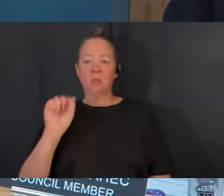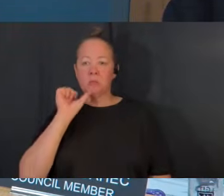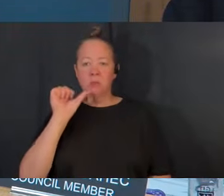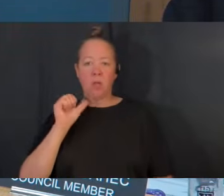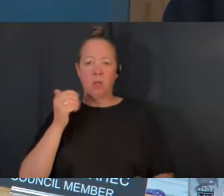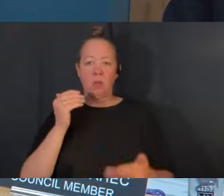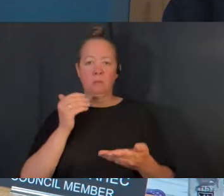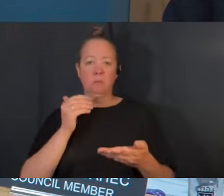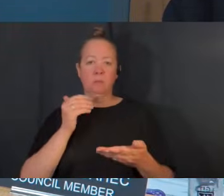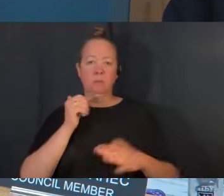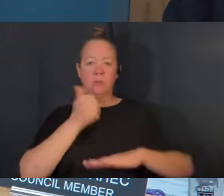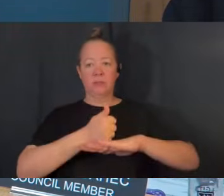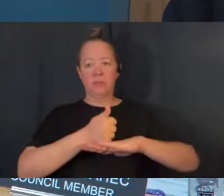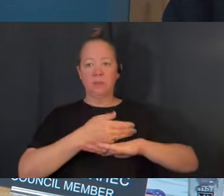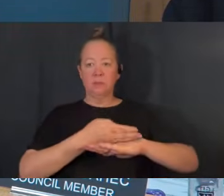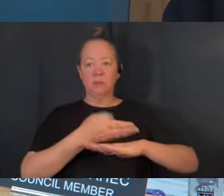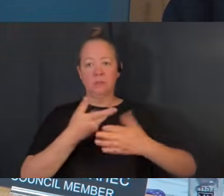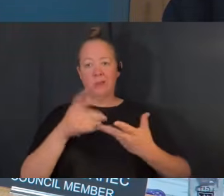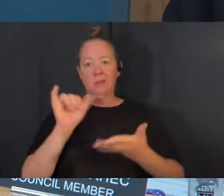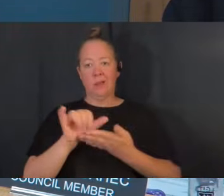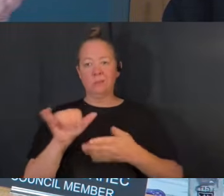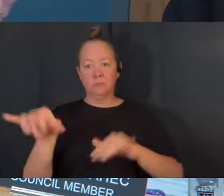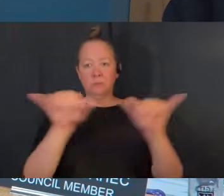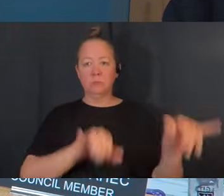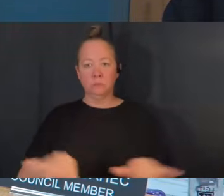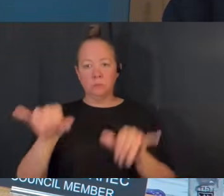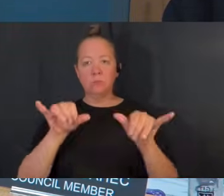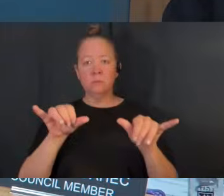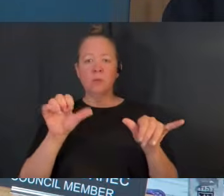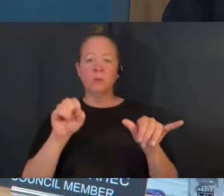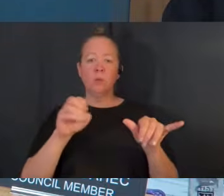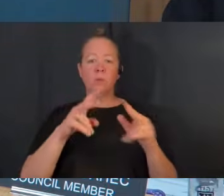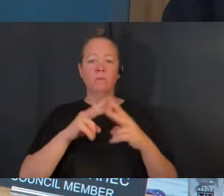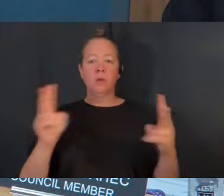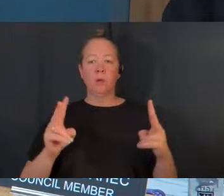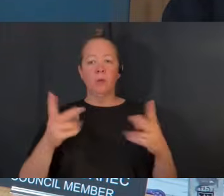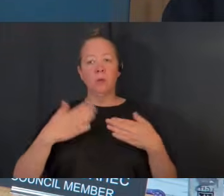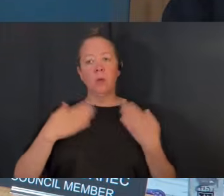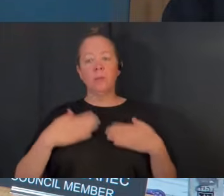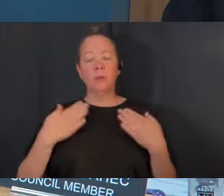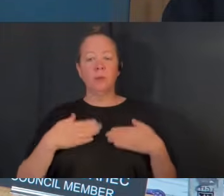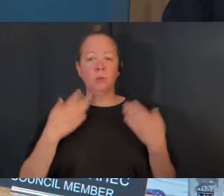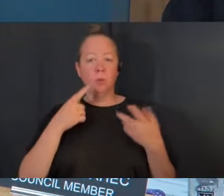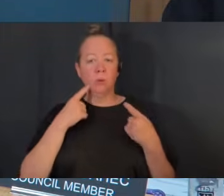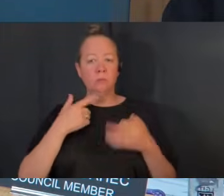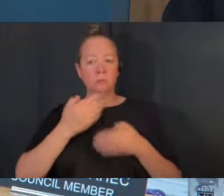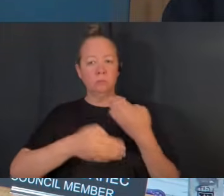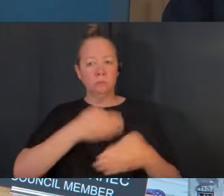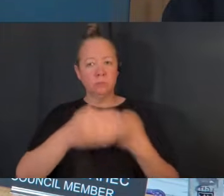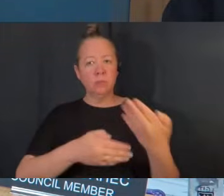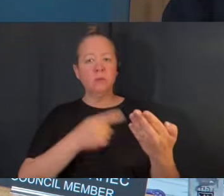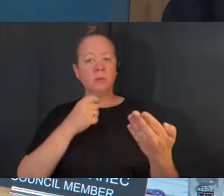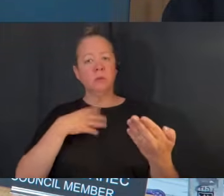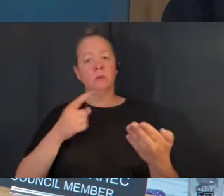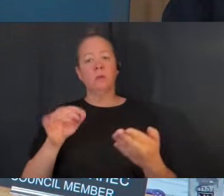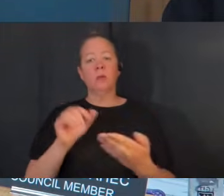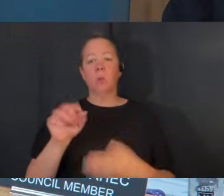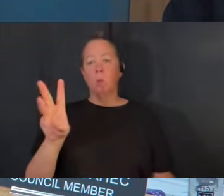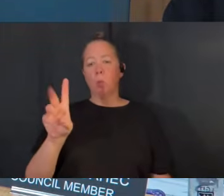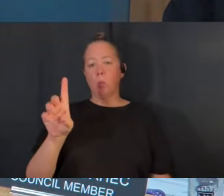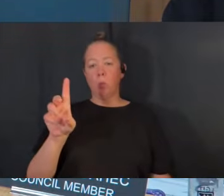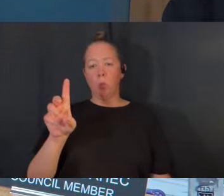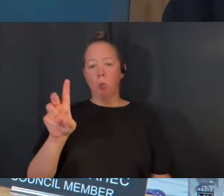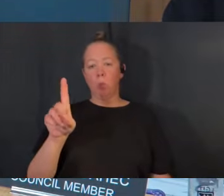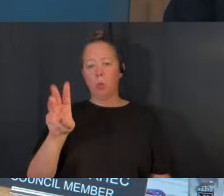very happy that we are moving to annex it. And again, as Councilmember Wade said, that the developers have been very open with us and